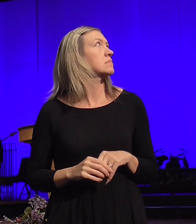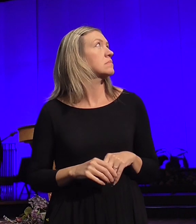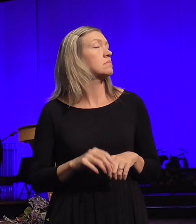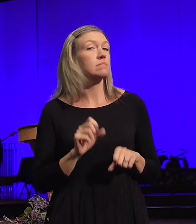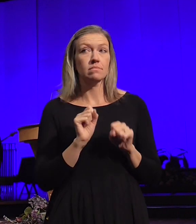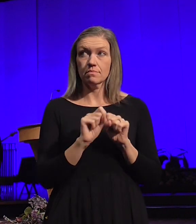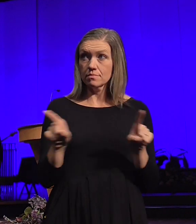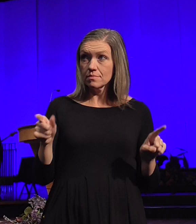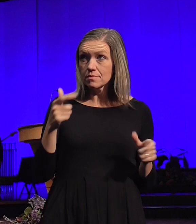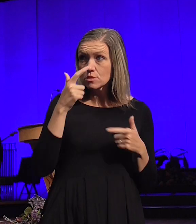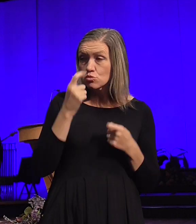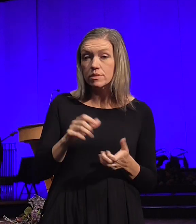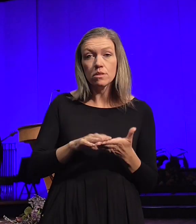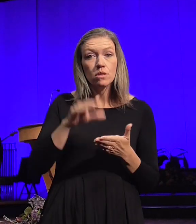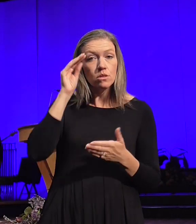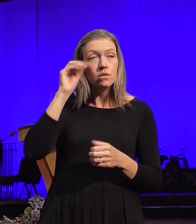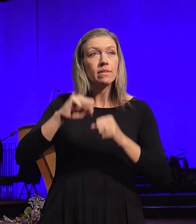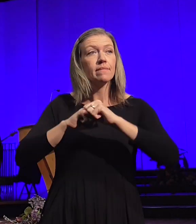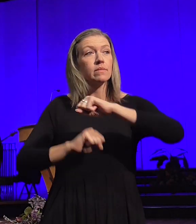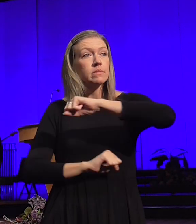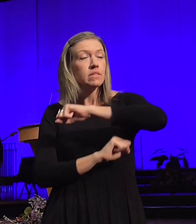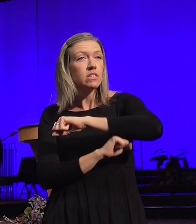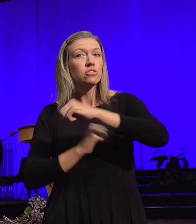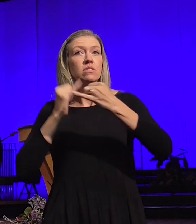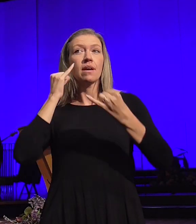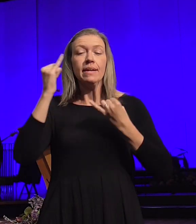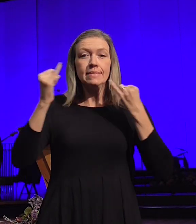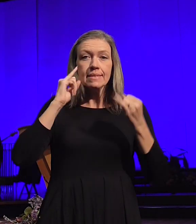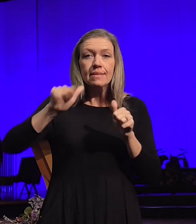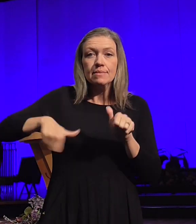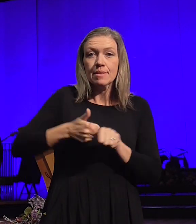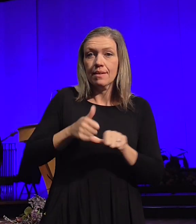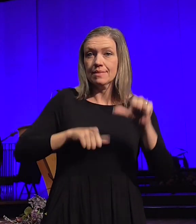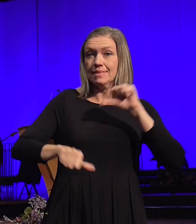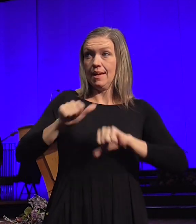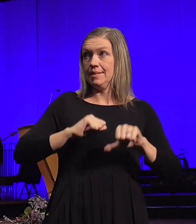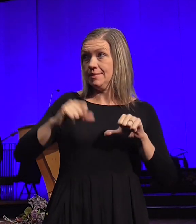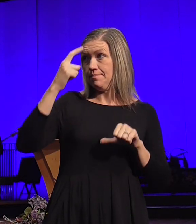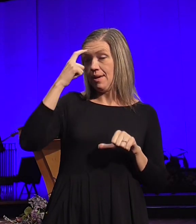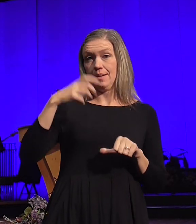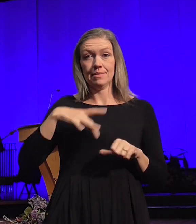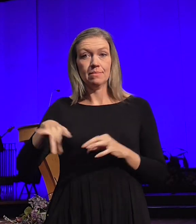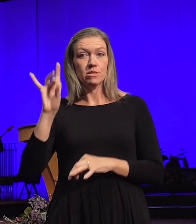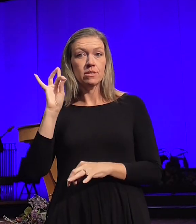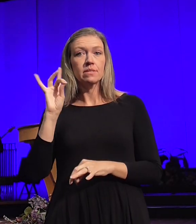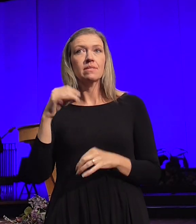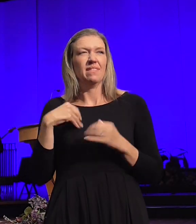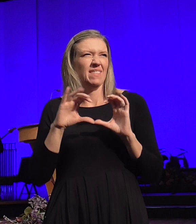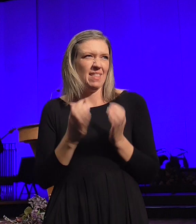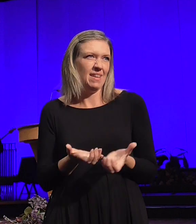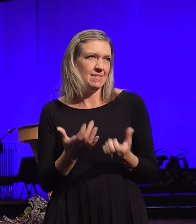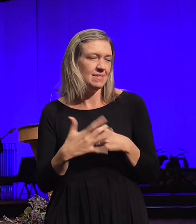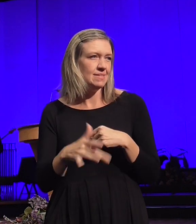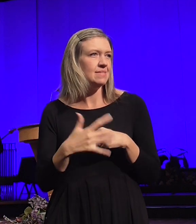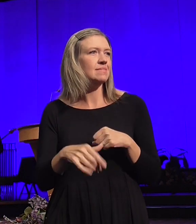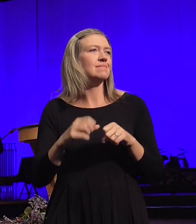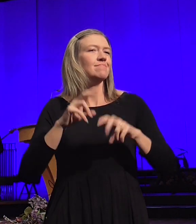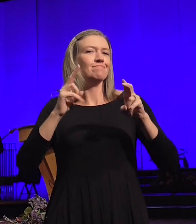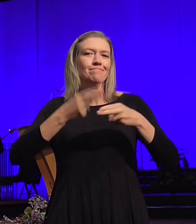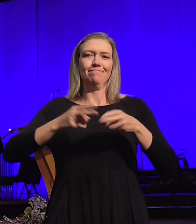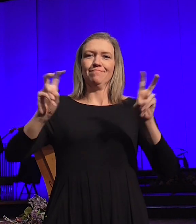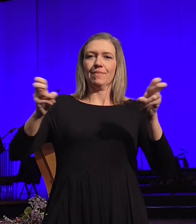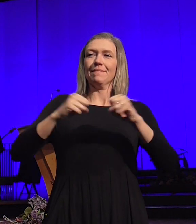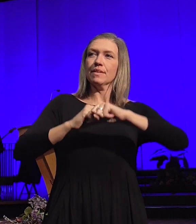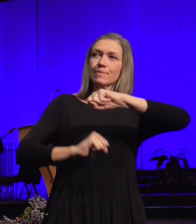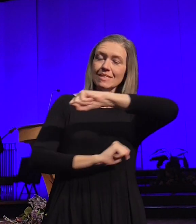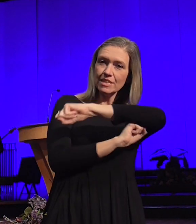Would you like to learn the foundation ideas of science of mind and spirit? Well, we've got a class for that. It's called Foundations of Science